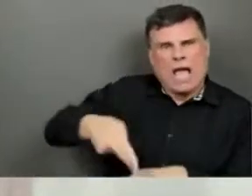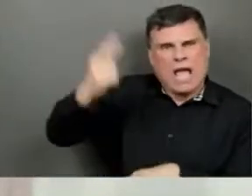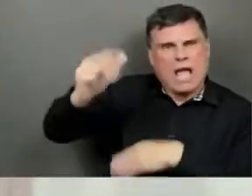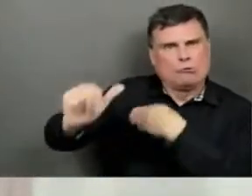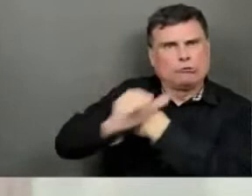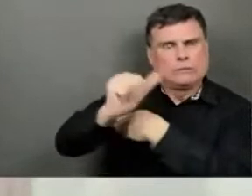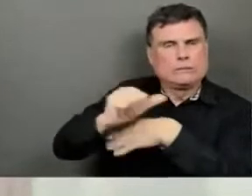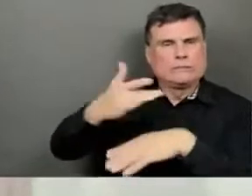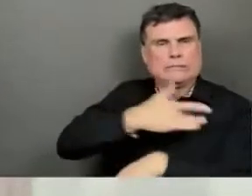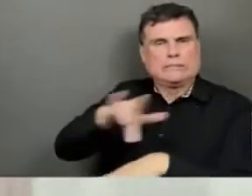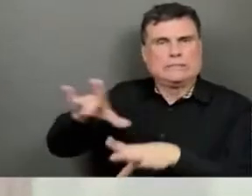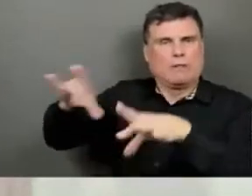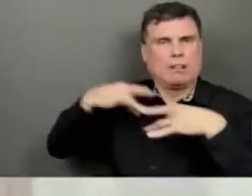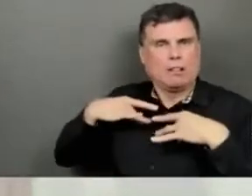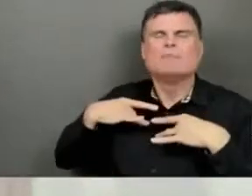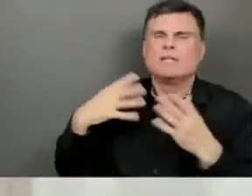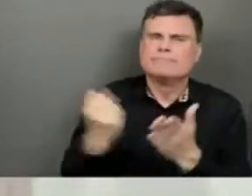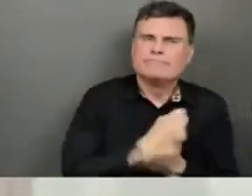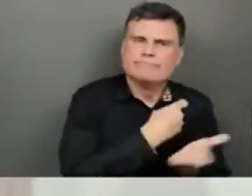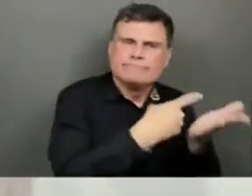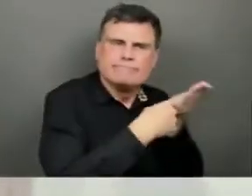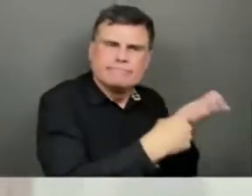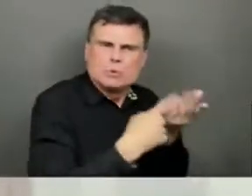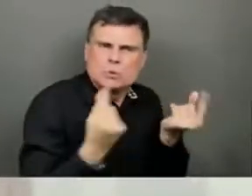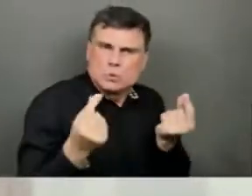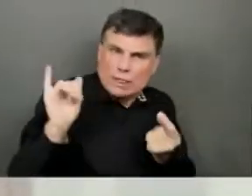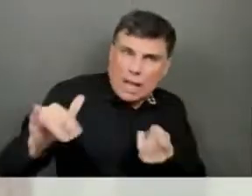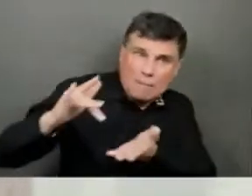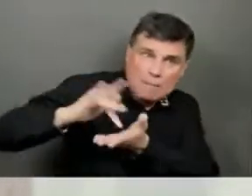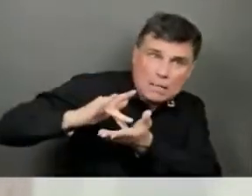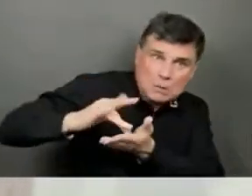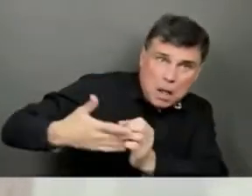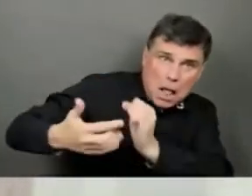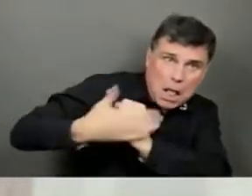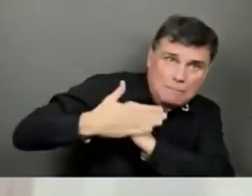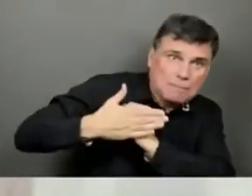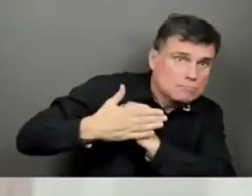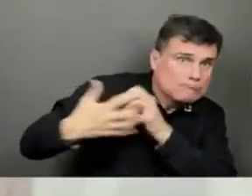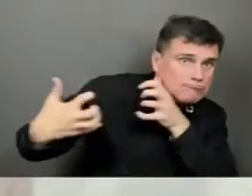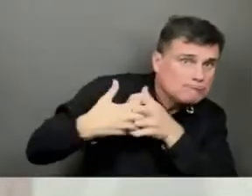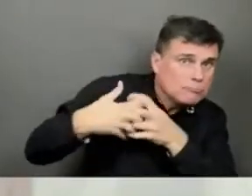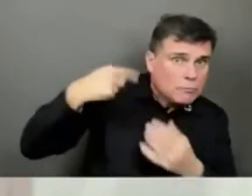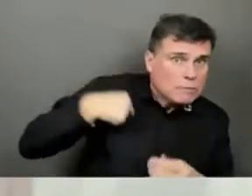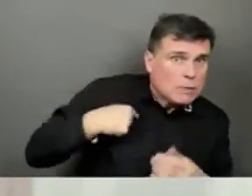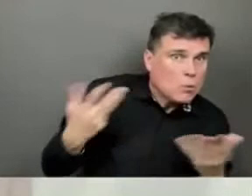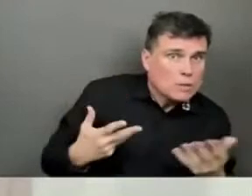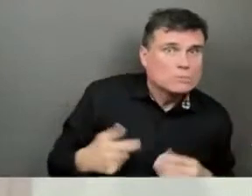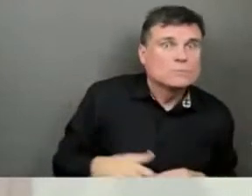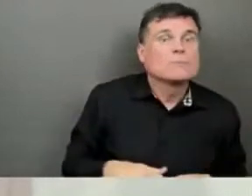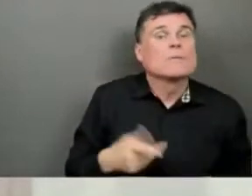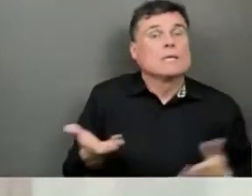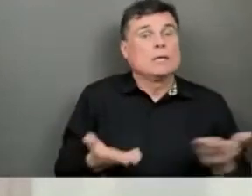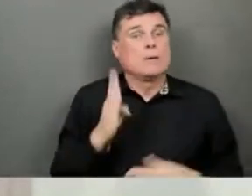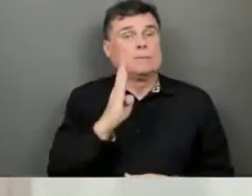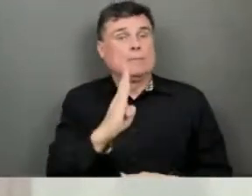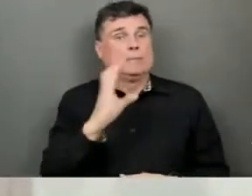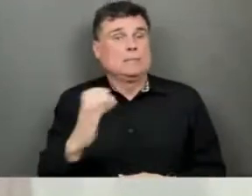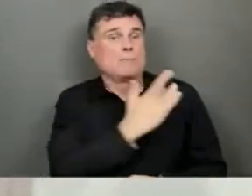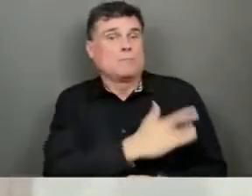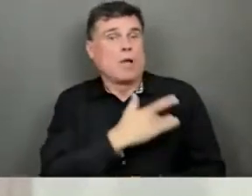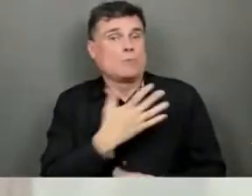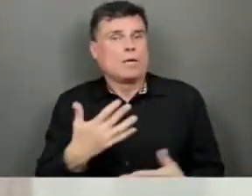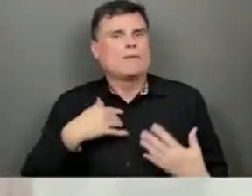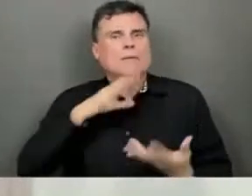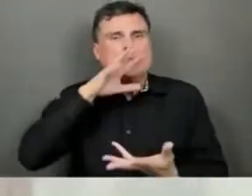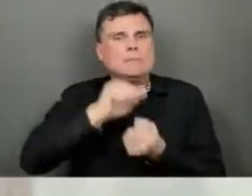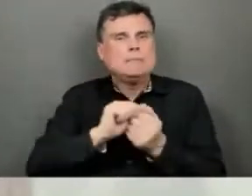Paxlovid. And what we have in the province, we established early on in this pandemic, was the COVID Therapeutics Committee. And I